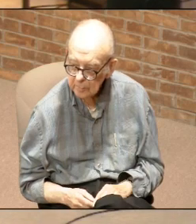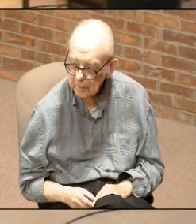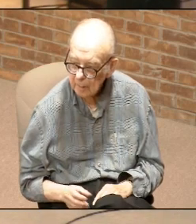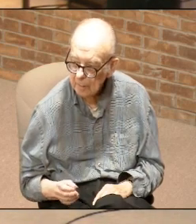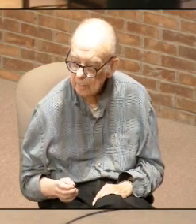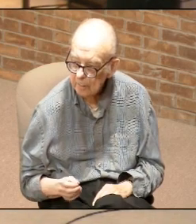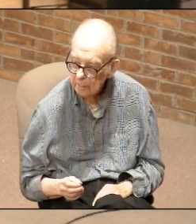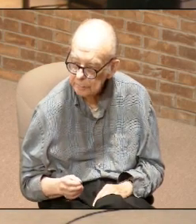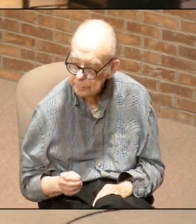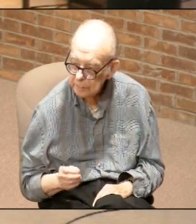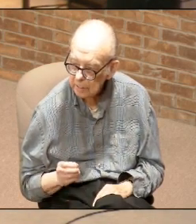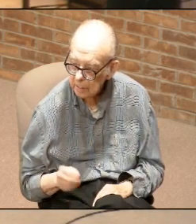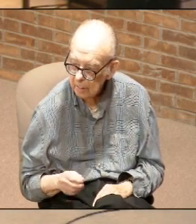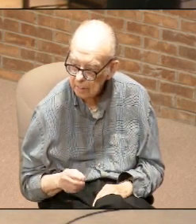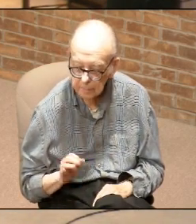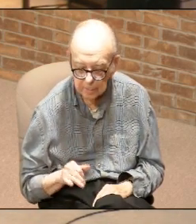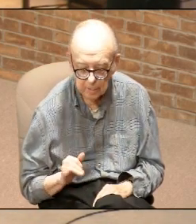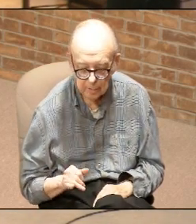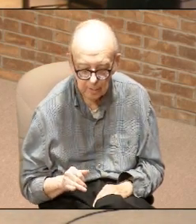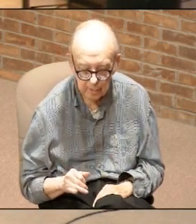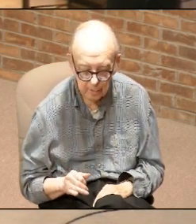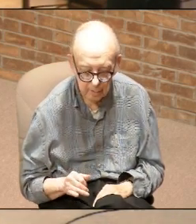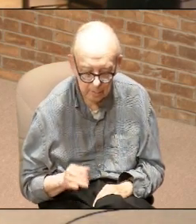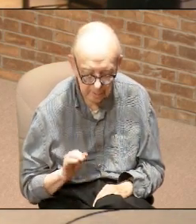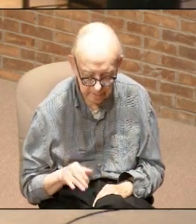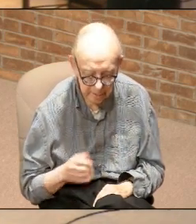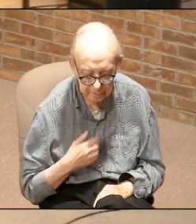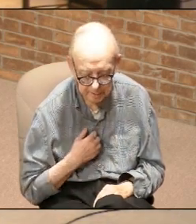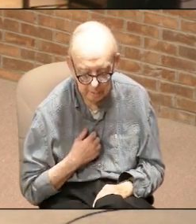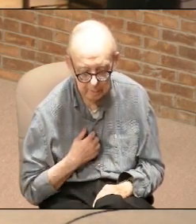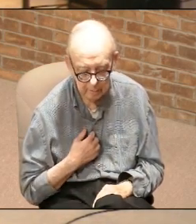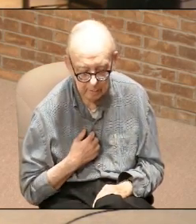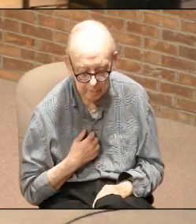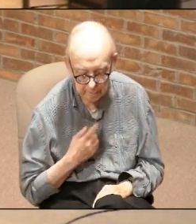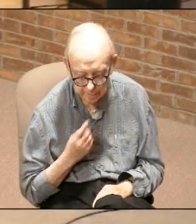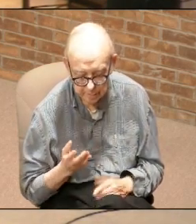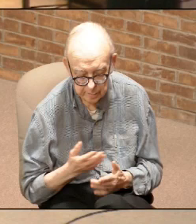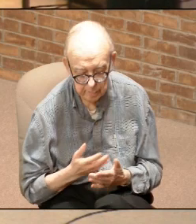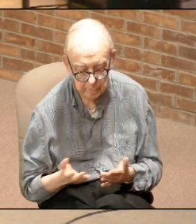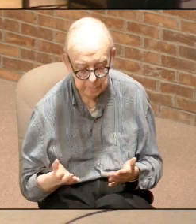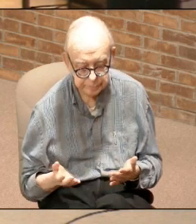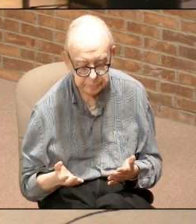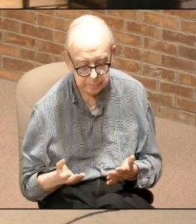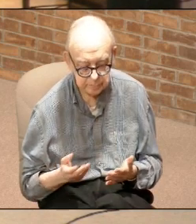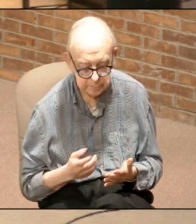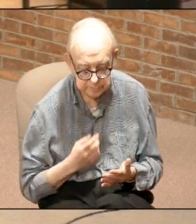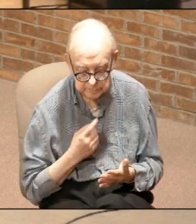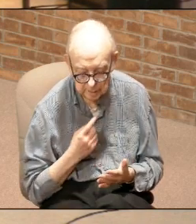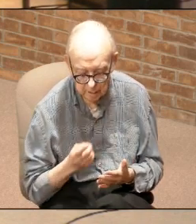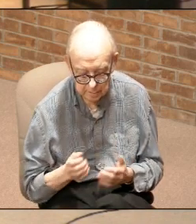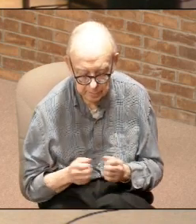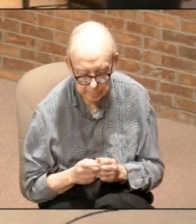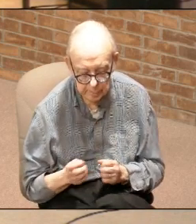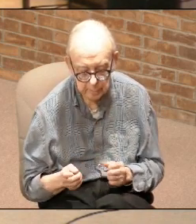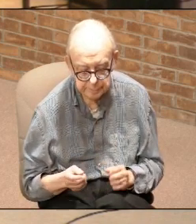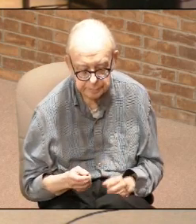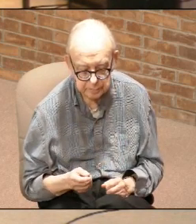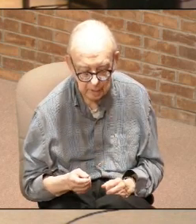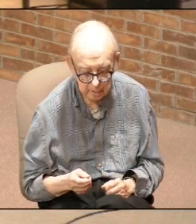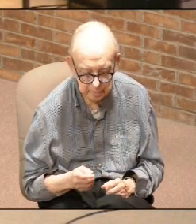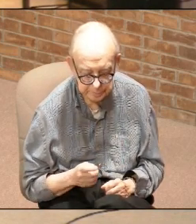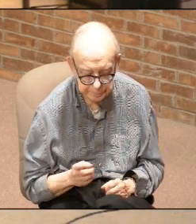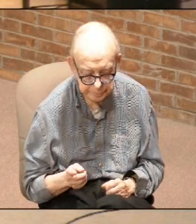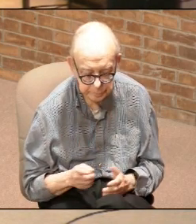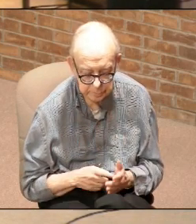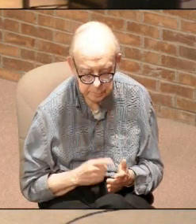and and some of you guys are saying no not you no yes me and let me say this let's be honest so can you there